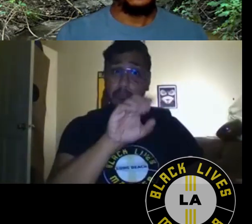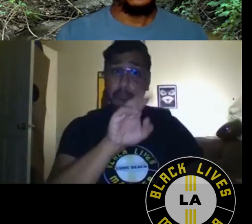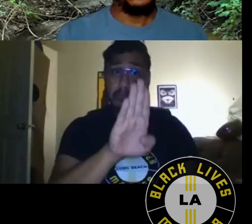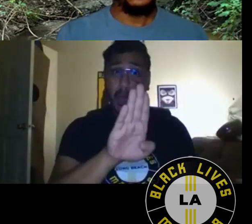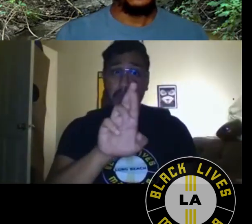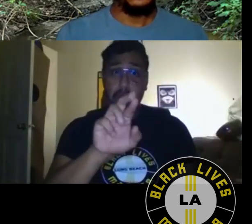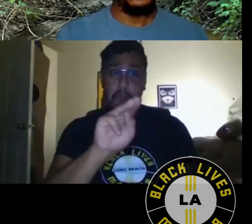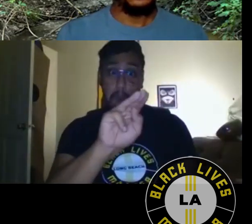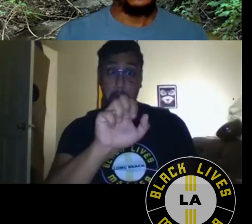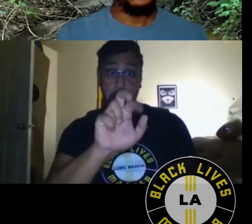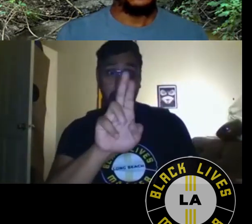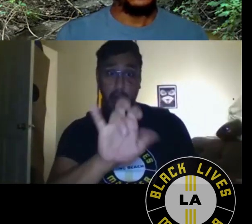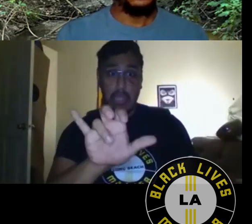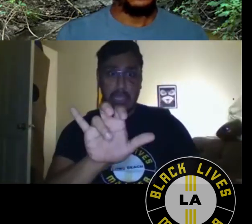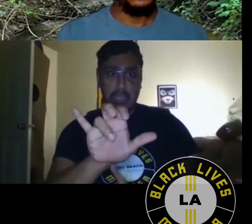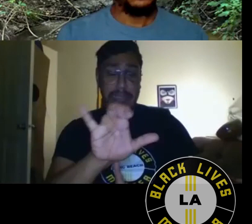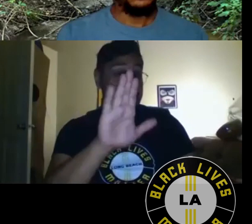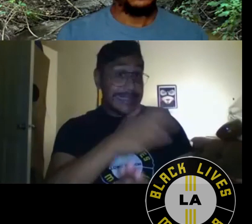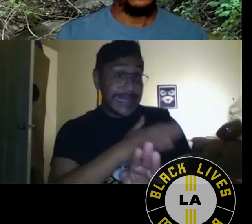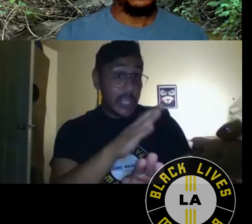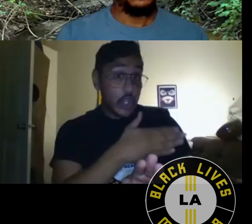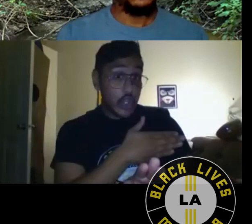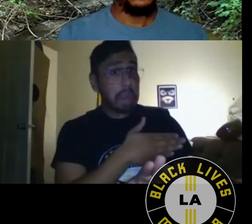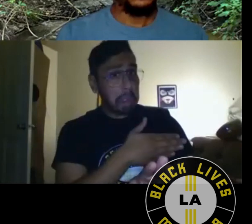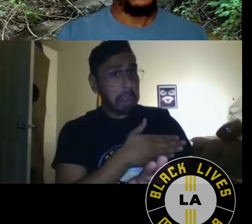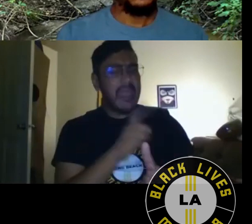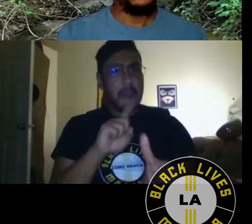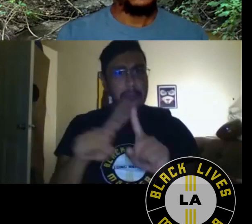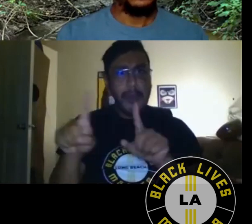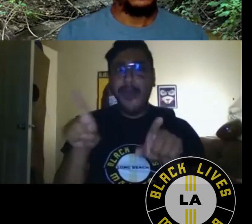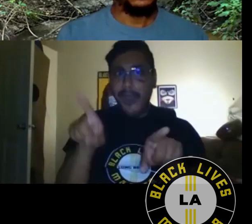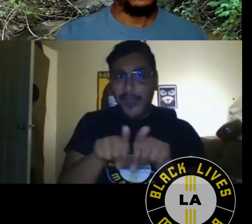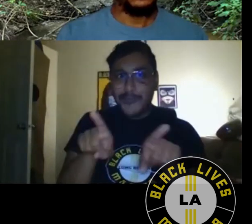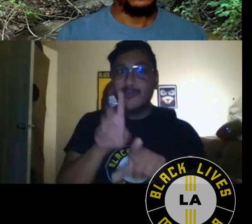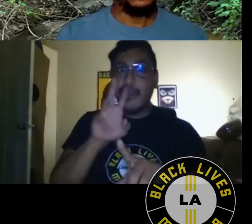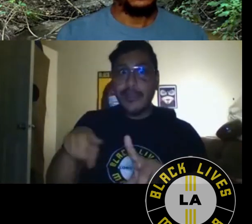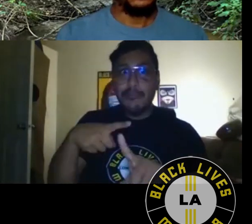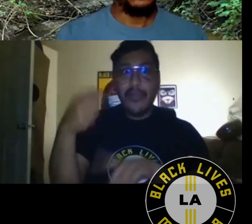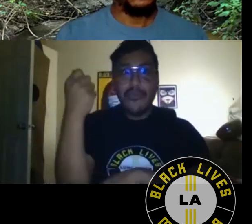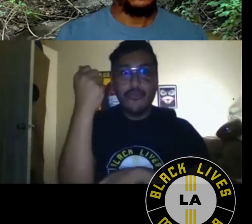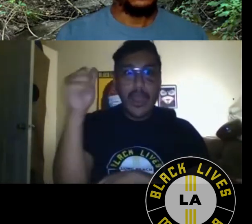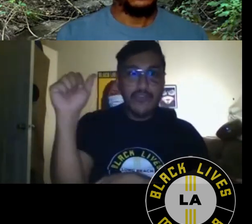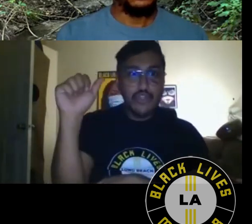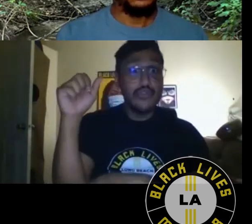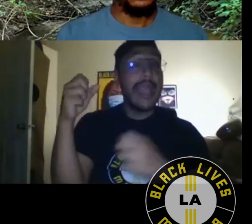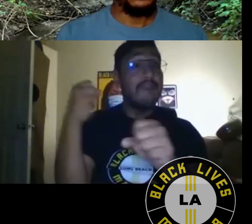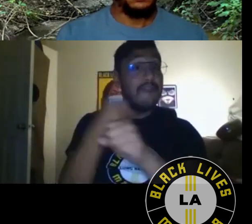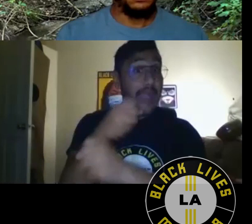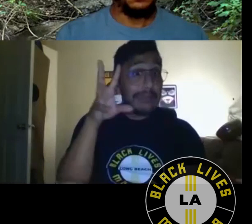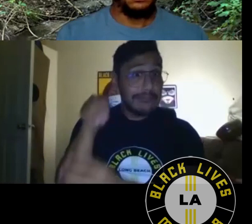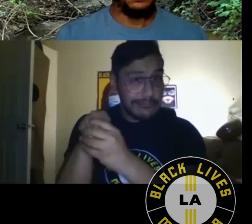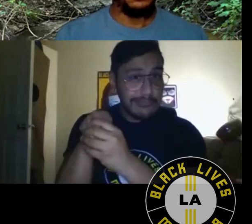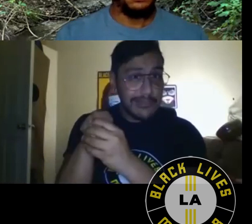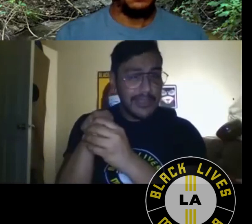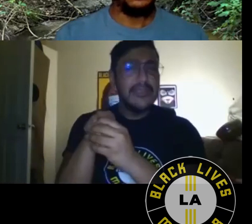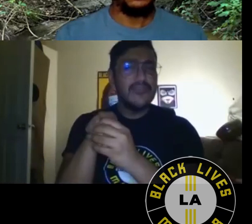a singer, he was singing the revolution, and he was also fighting the revolution. So I look up to these kind of artists, and I feel like this is